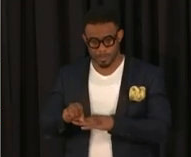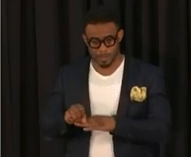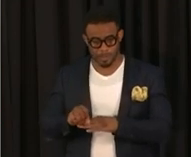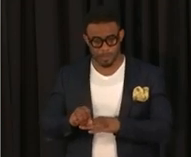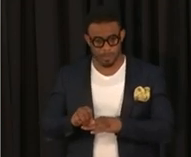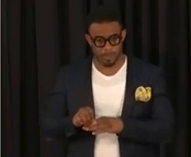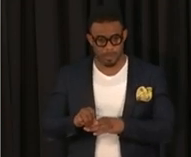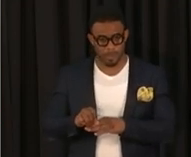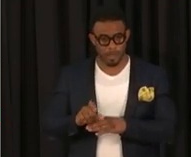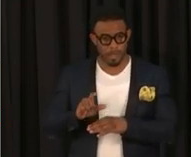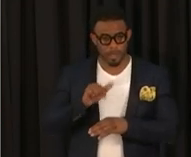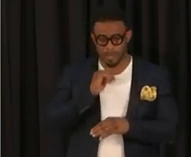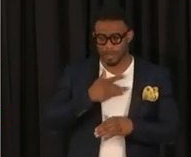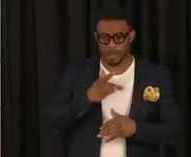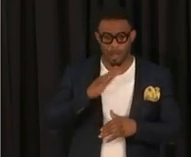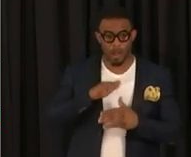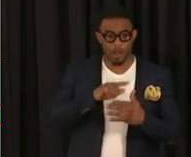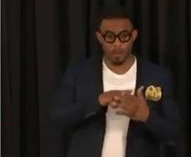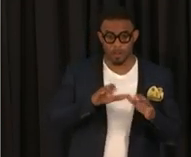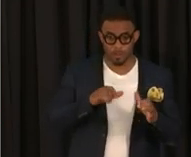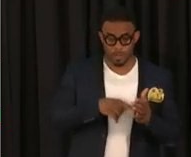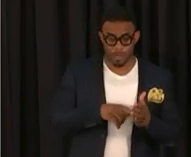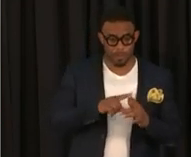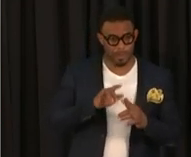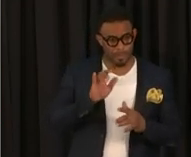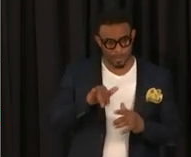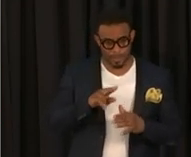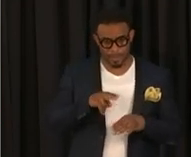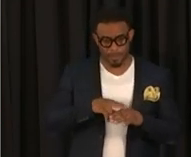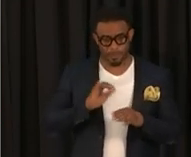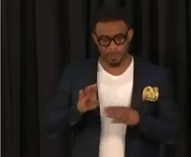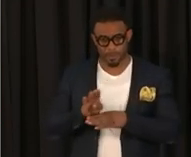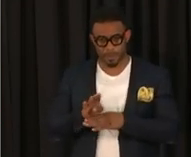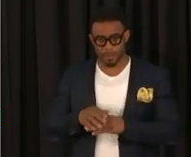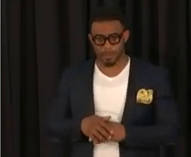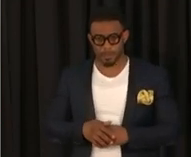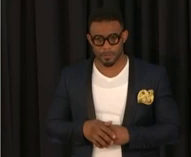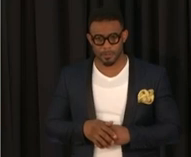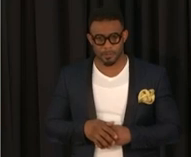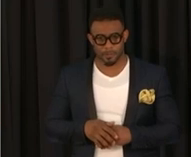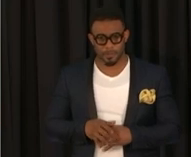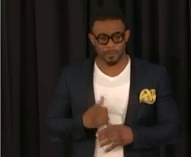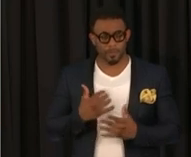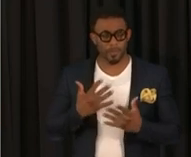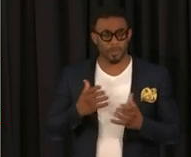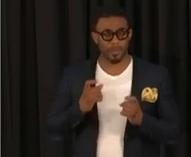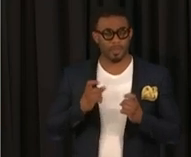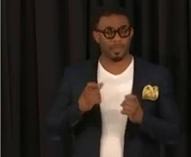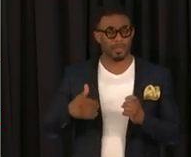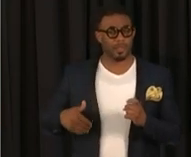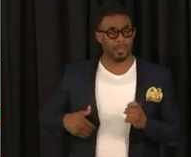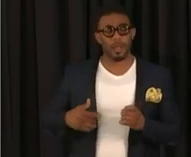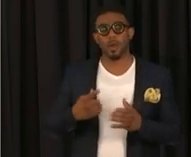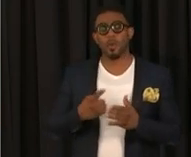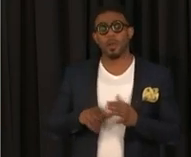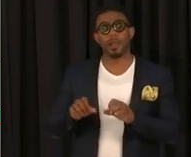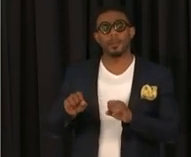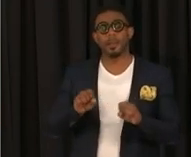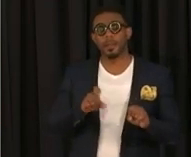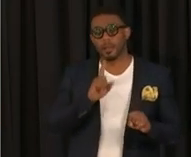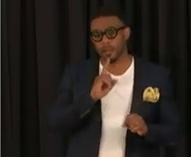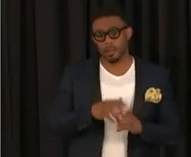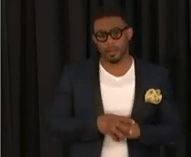stage. Unlikely that all of them will do so, but that's the nature of our business. But we wanted to give a sense of what